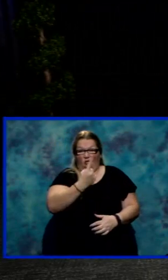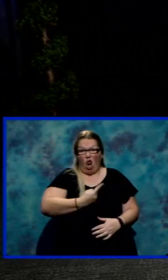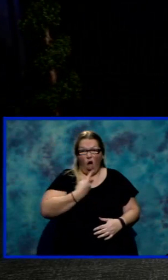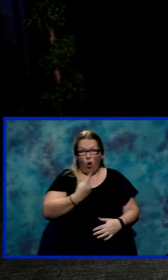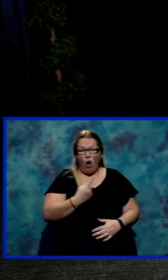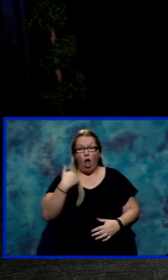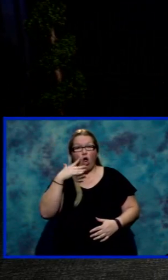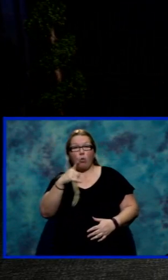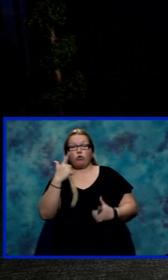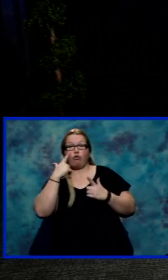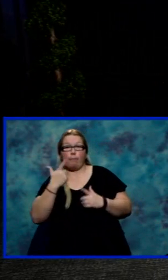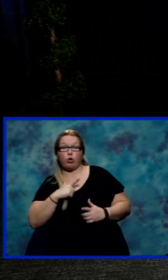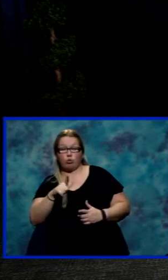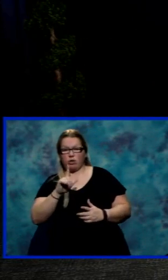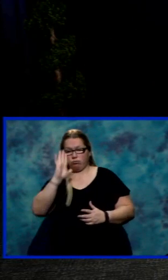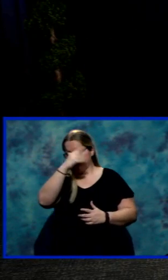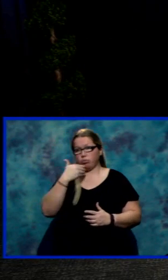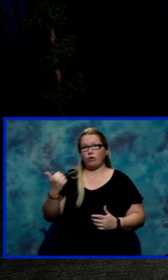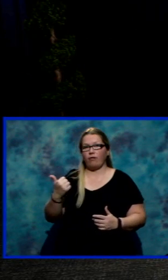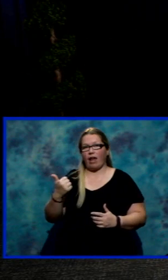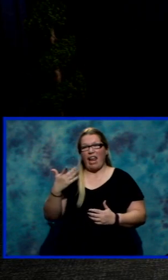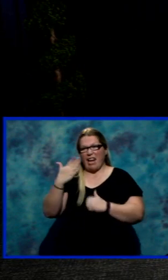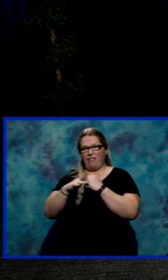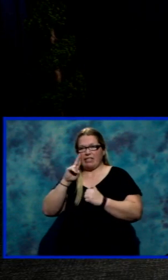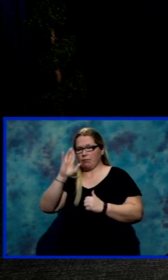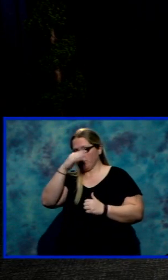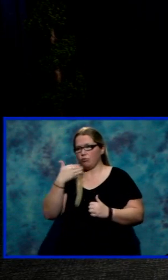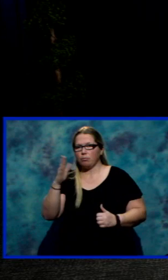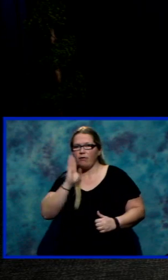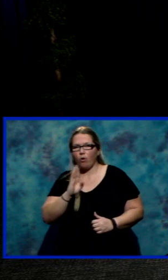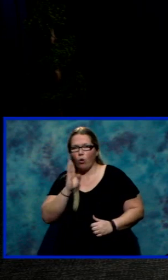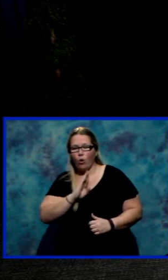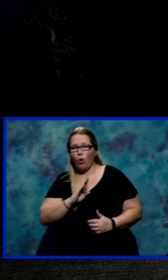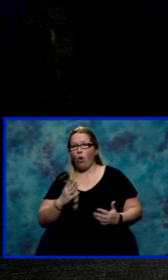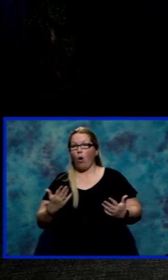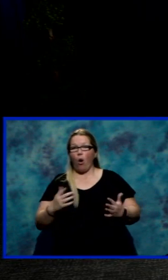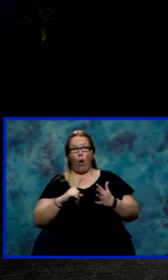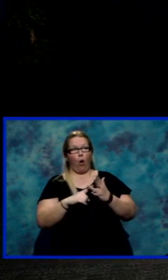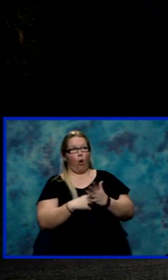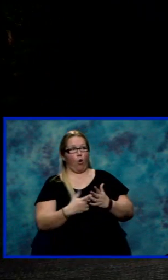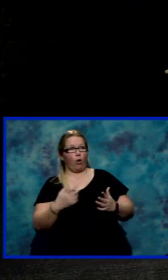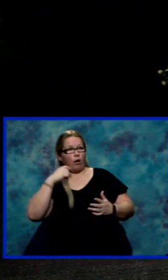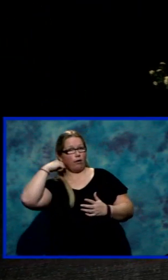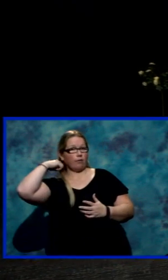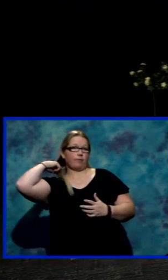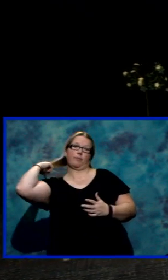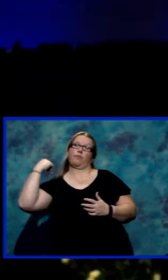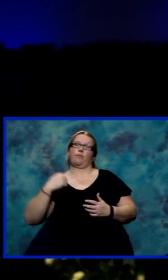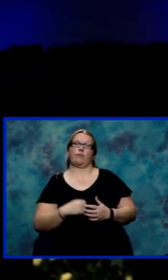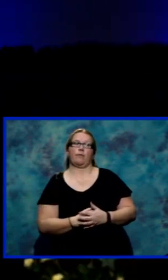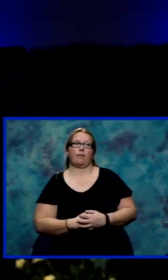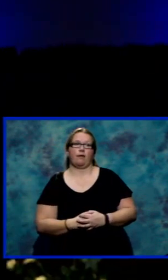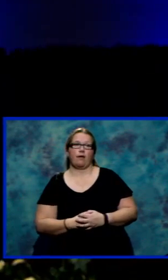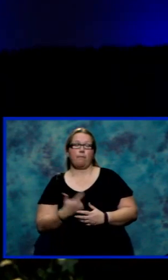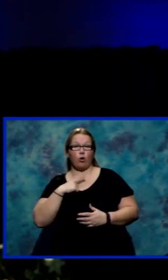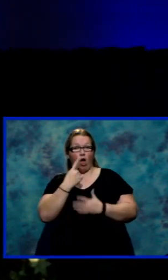I don't know if he was crying because she was so gorgeous that he had never seen anything like it, because he was a desert nomad, and therefore the only women he had seen were his sisters.